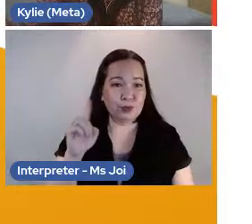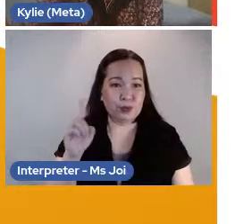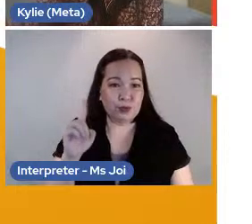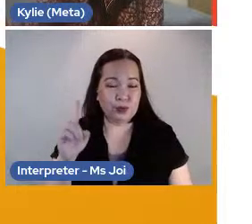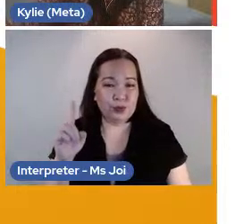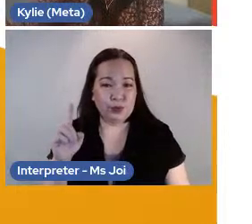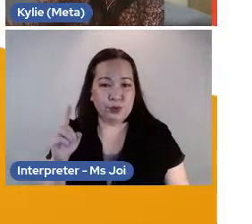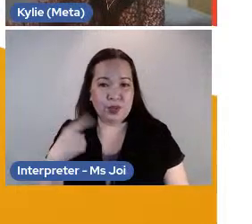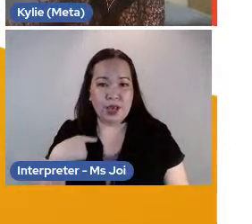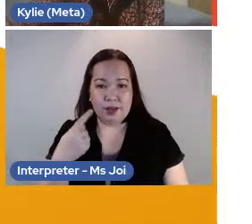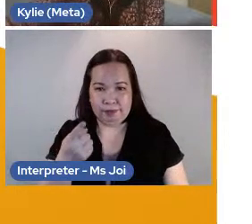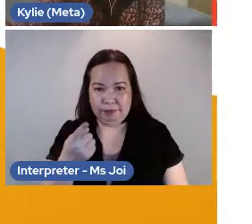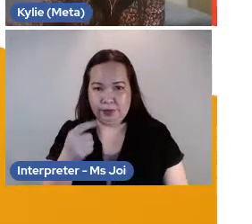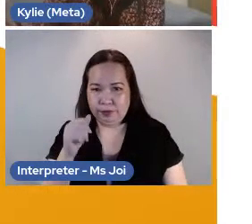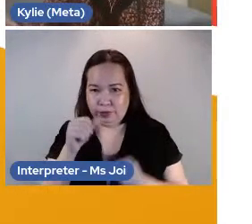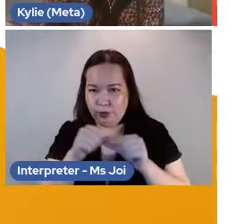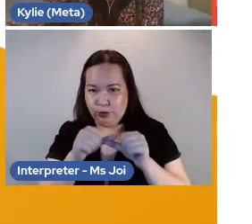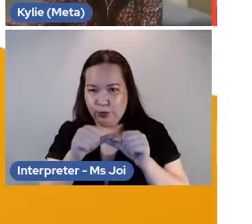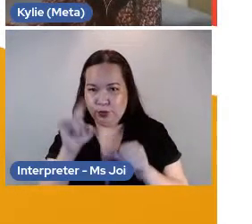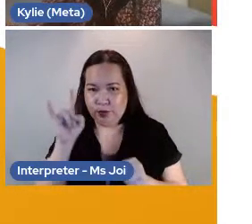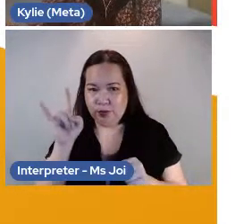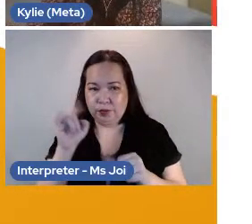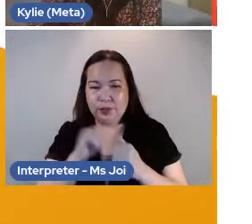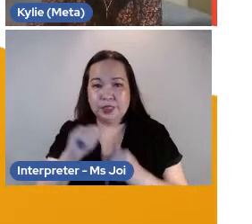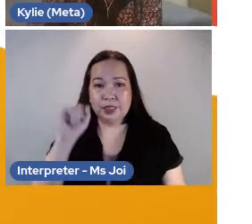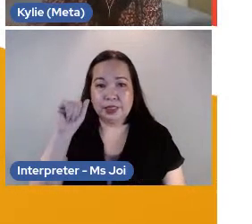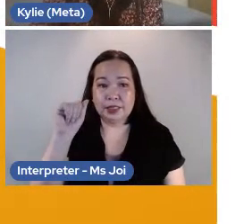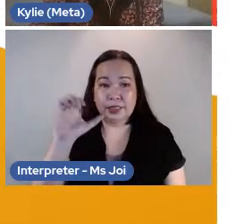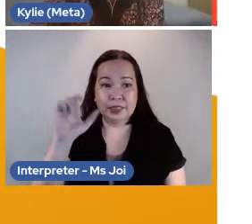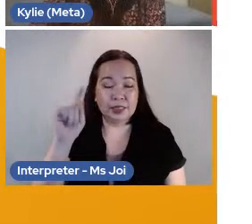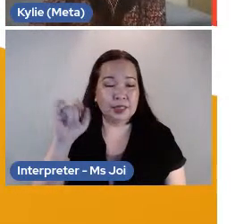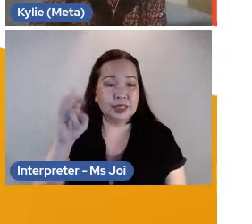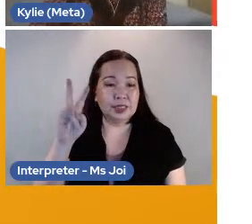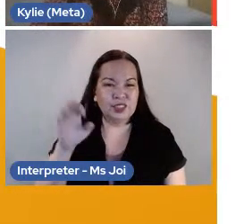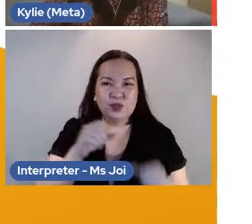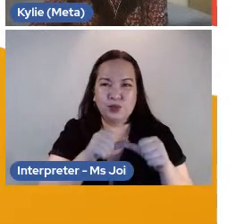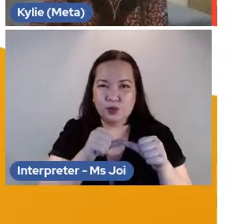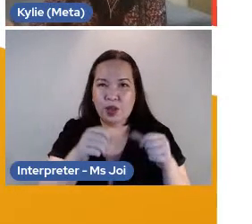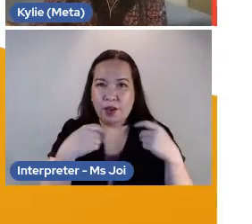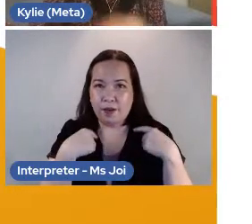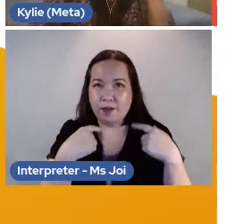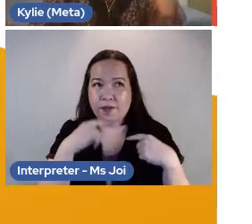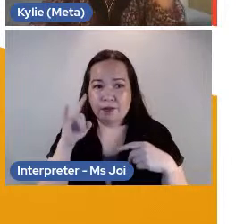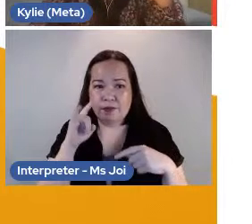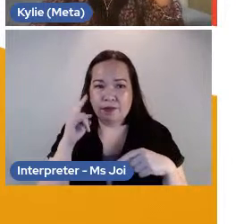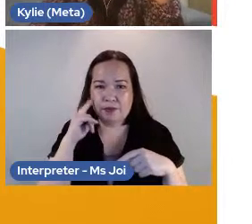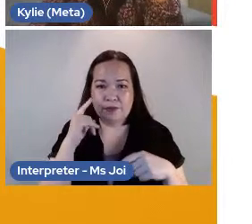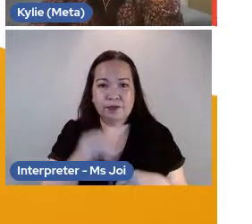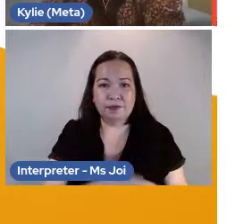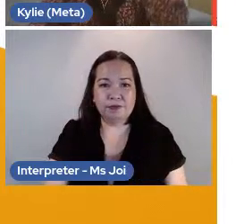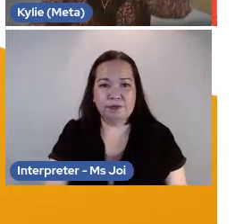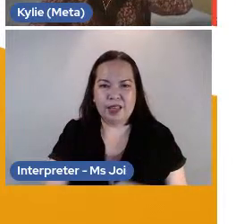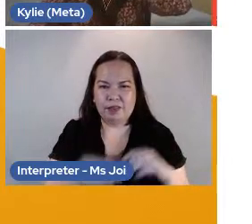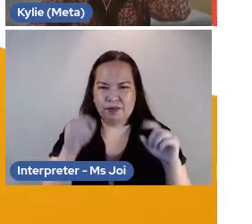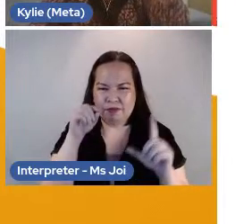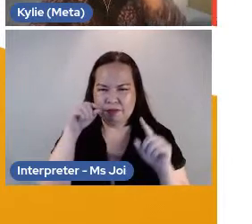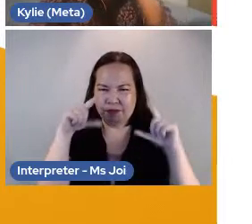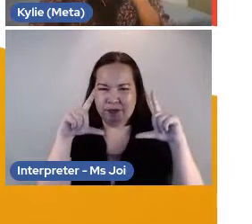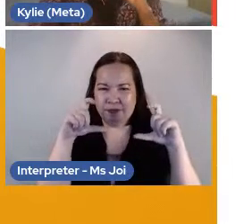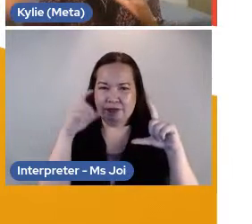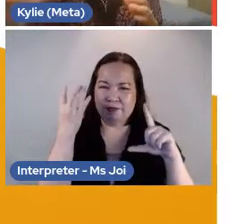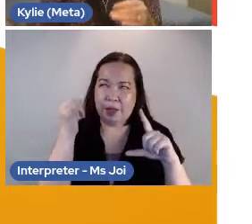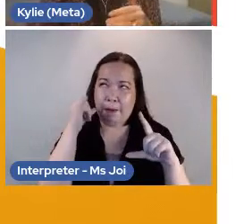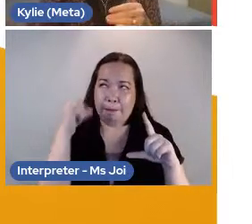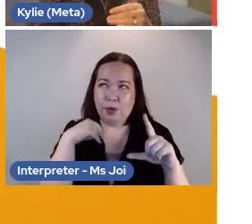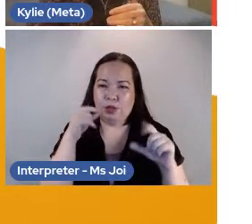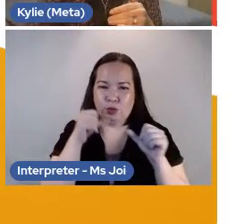ad. Meaning that the ad is currently running, or at least it was when I took this screenshot last night.